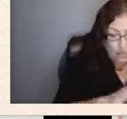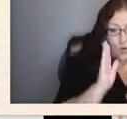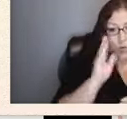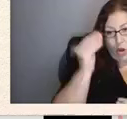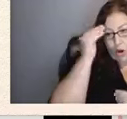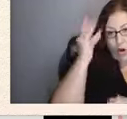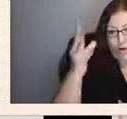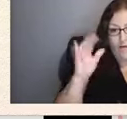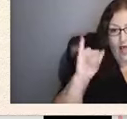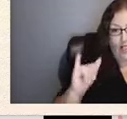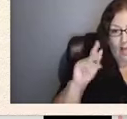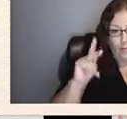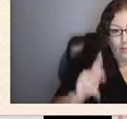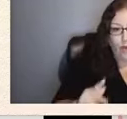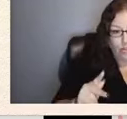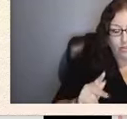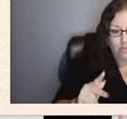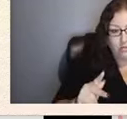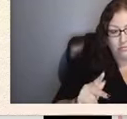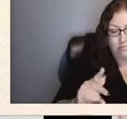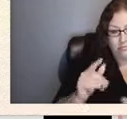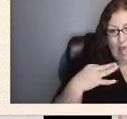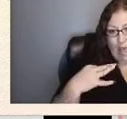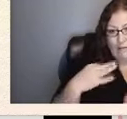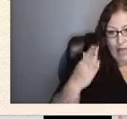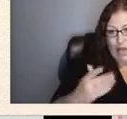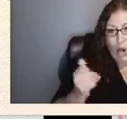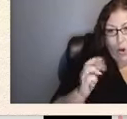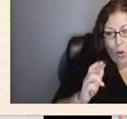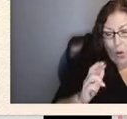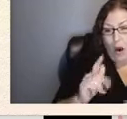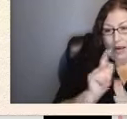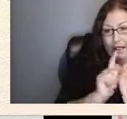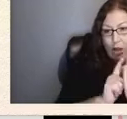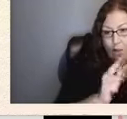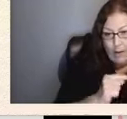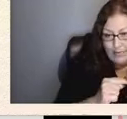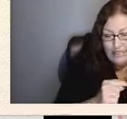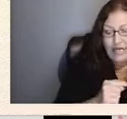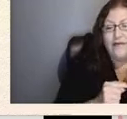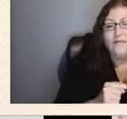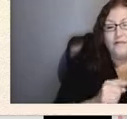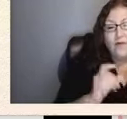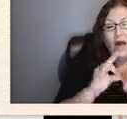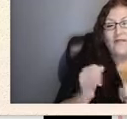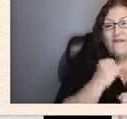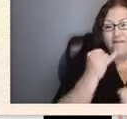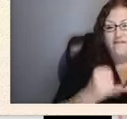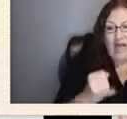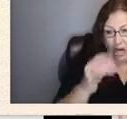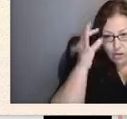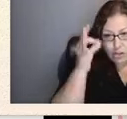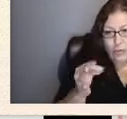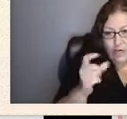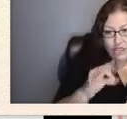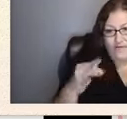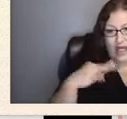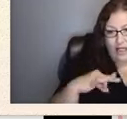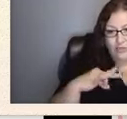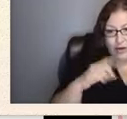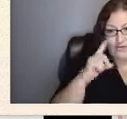applicant or legal guardian or legal representative in writing of the final determination of eligibility for